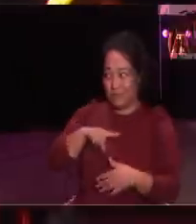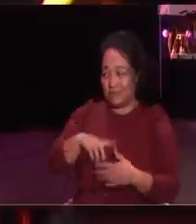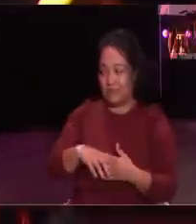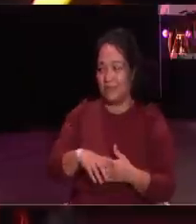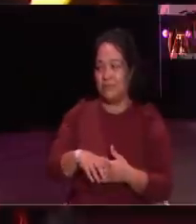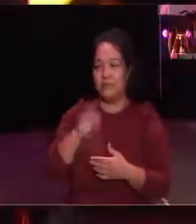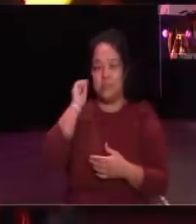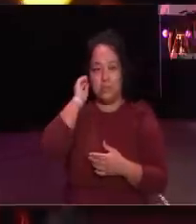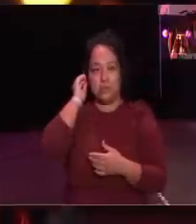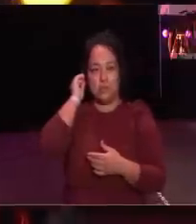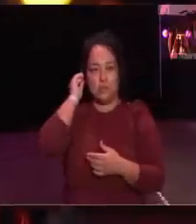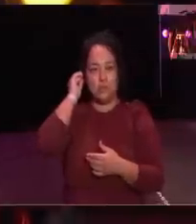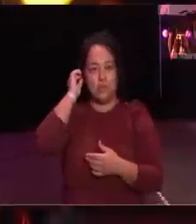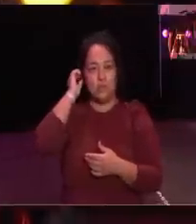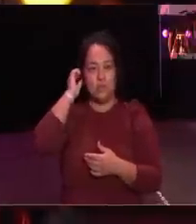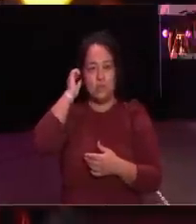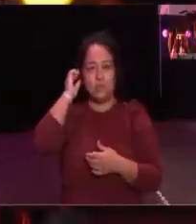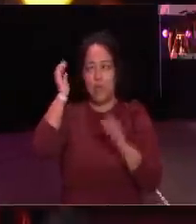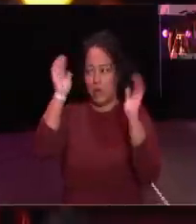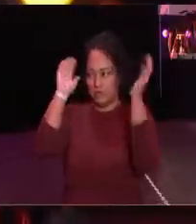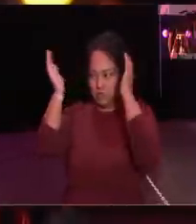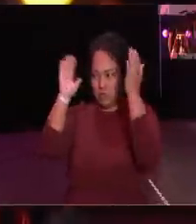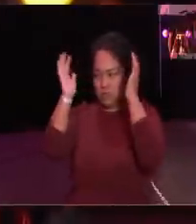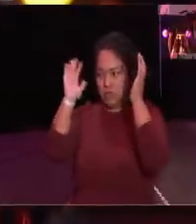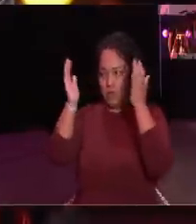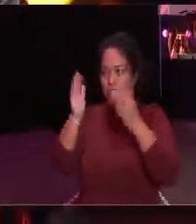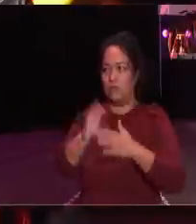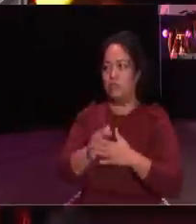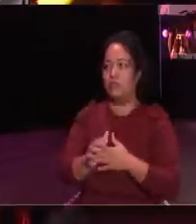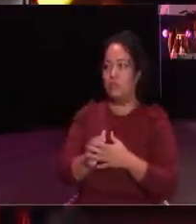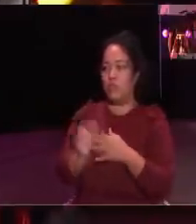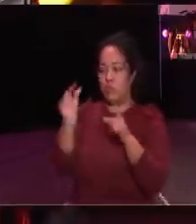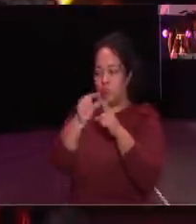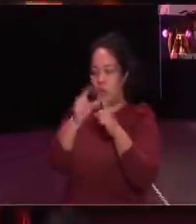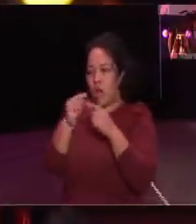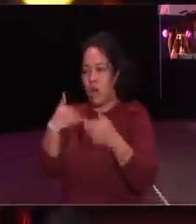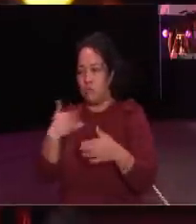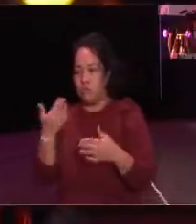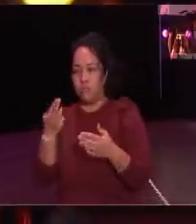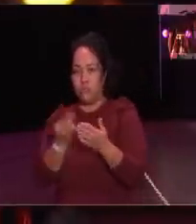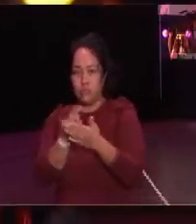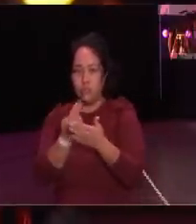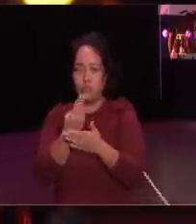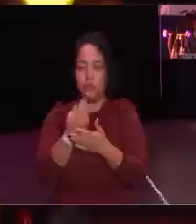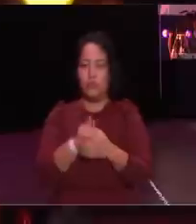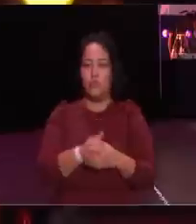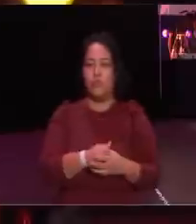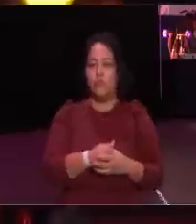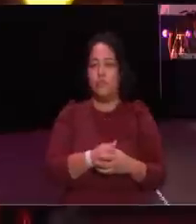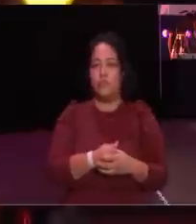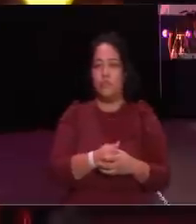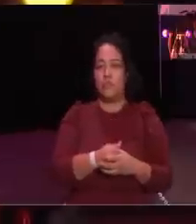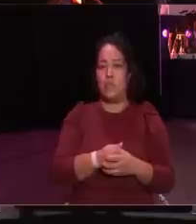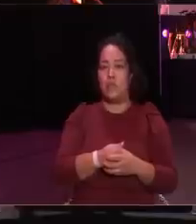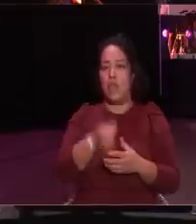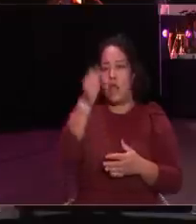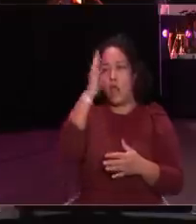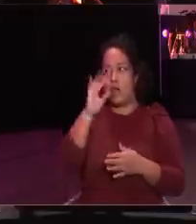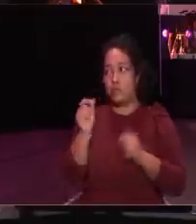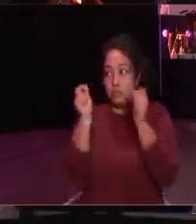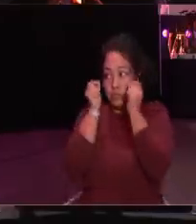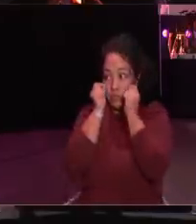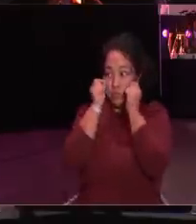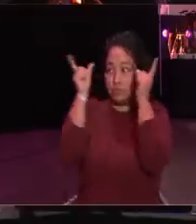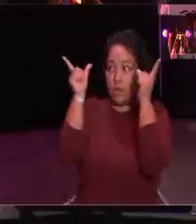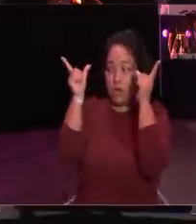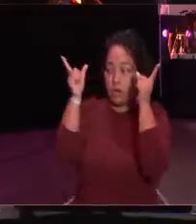las palabras que estoy usando. Listen well the words that I am using. Dios, God, nos va a sorprender. Will